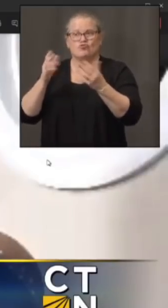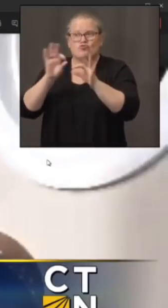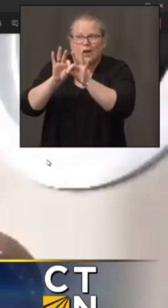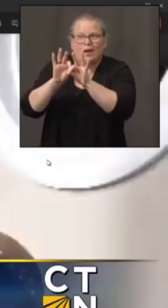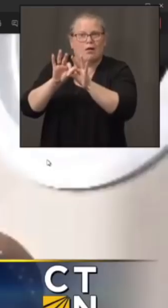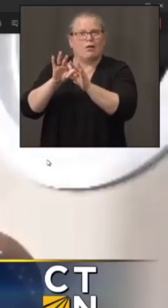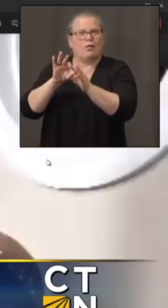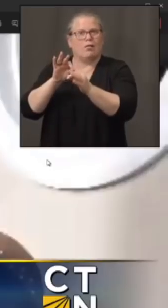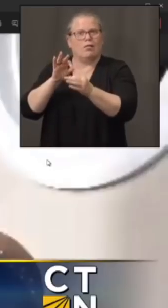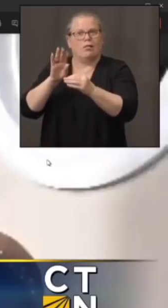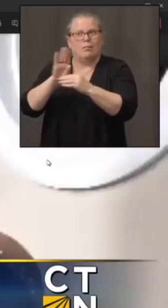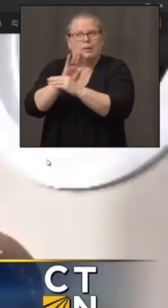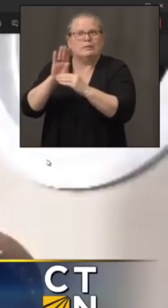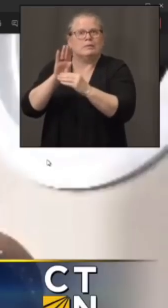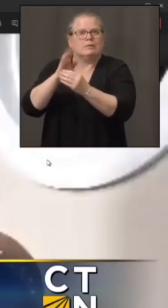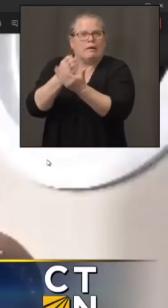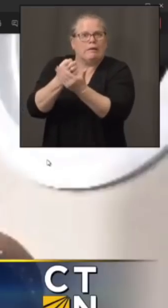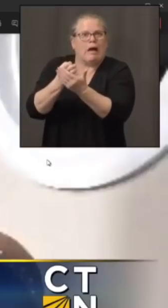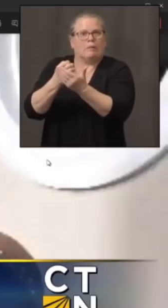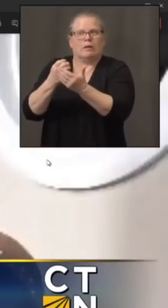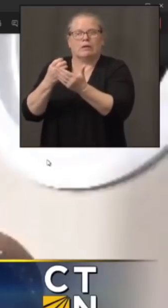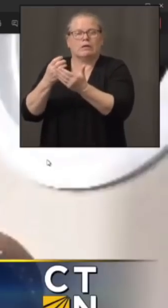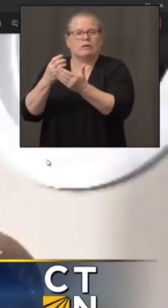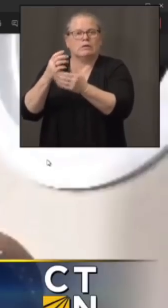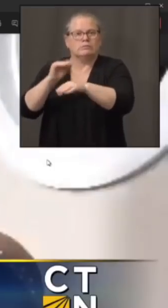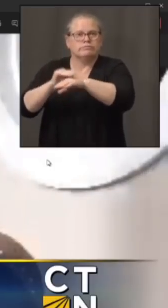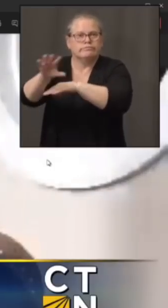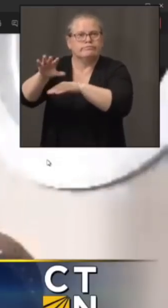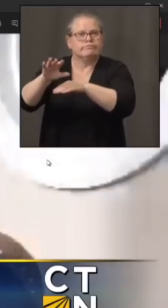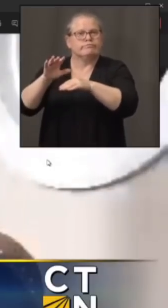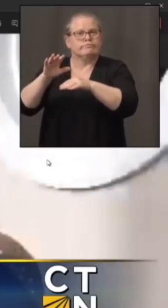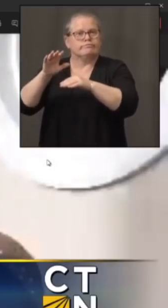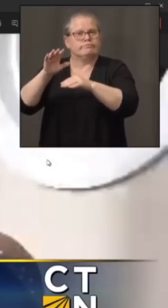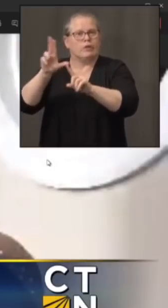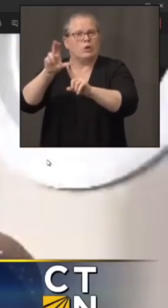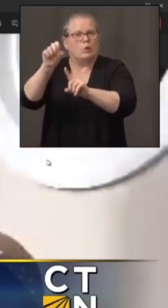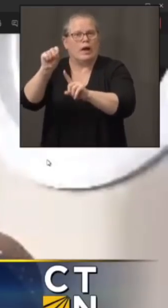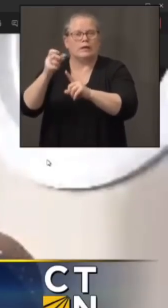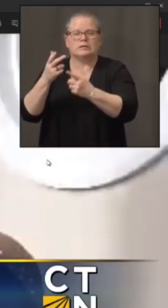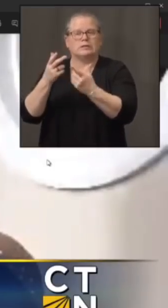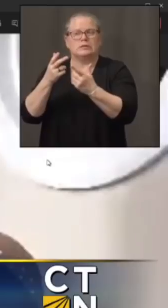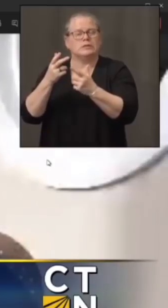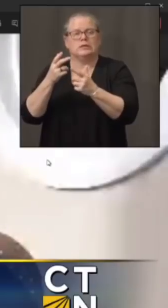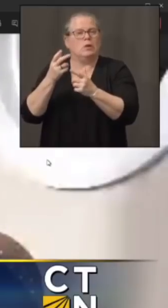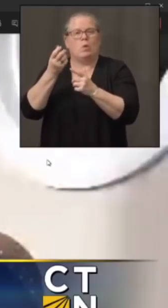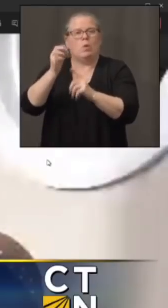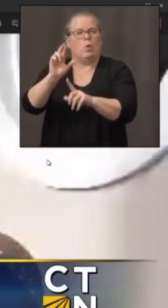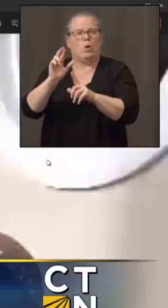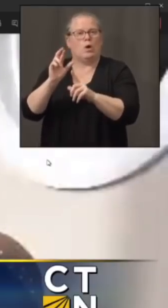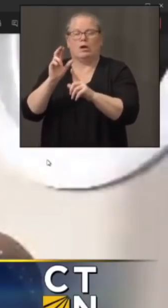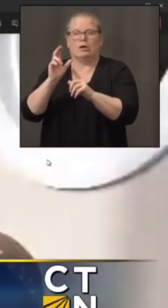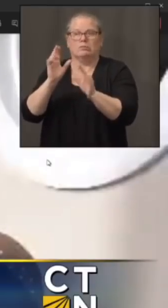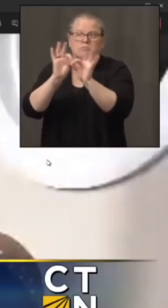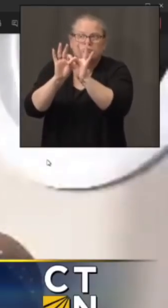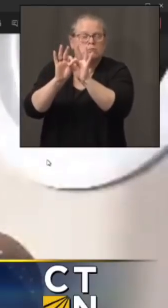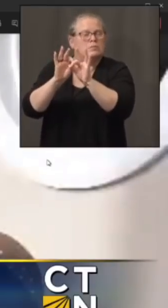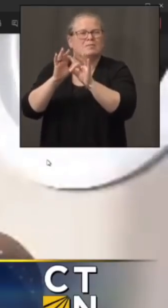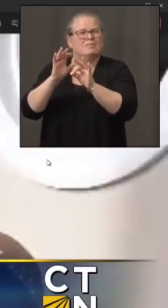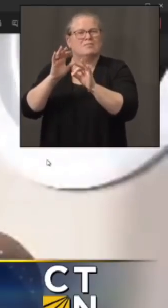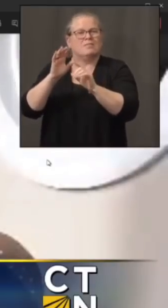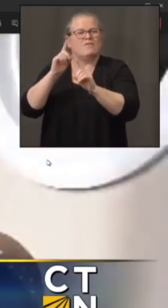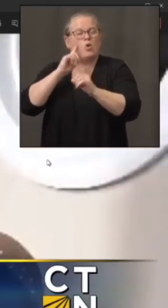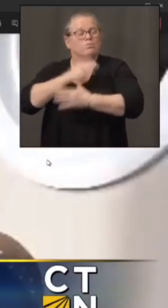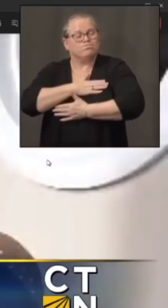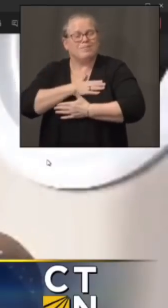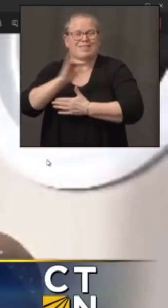aren't engaged in activity related to education or healthcare, that's where I would be looking to try to limit gatherings right now.